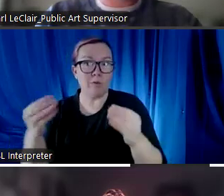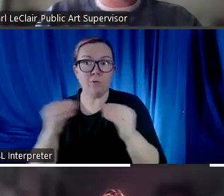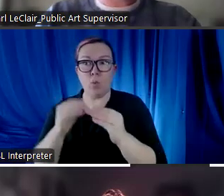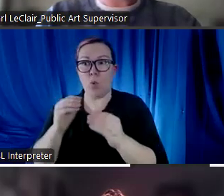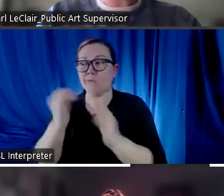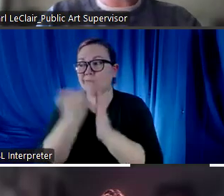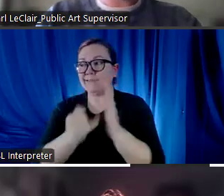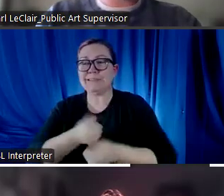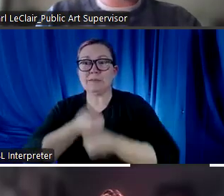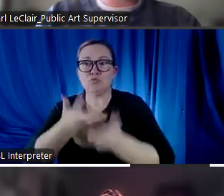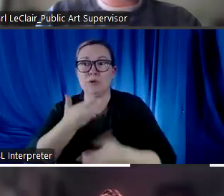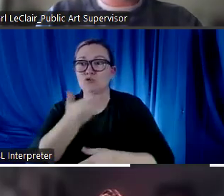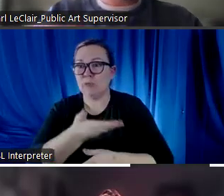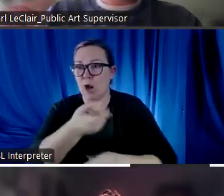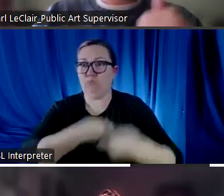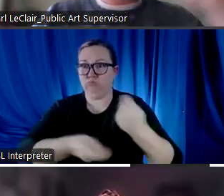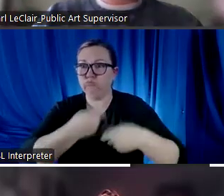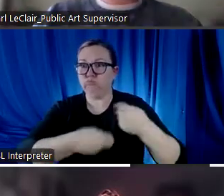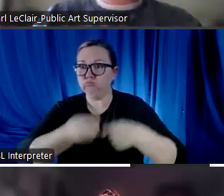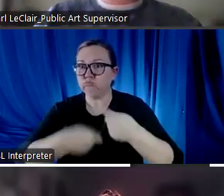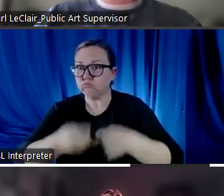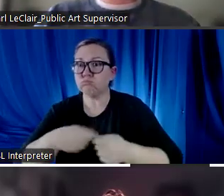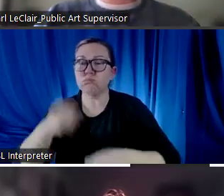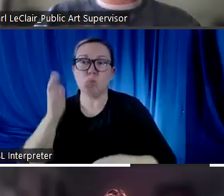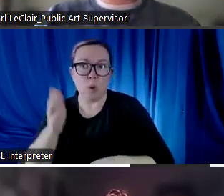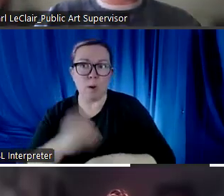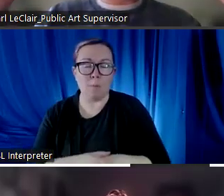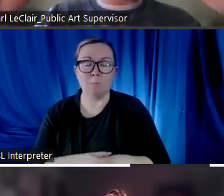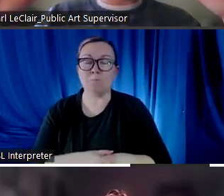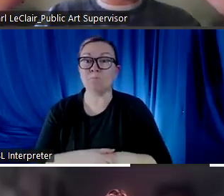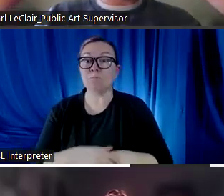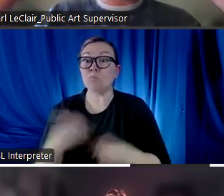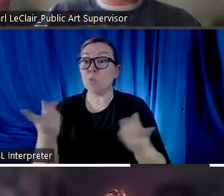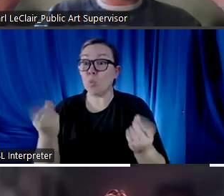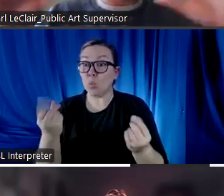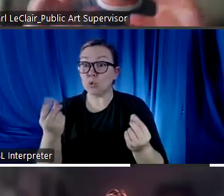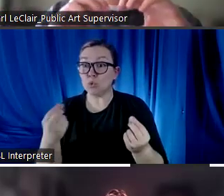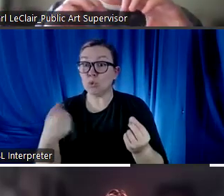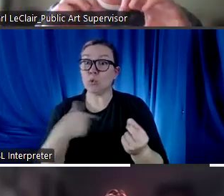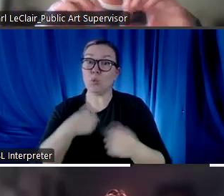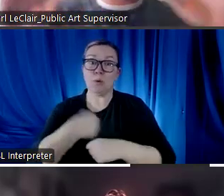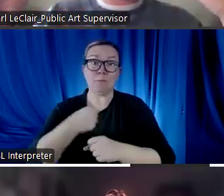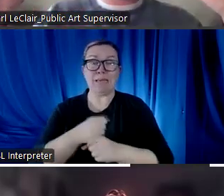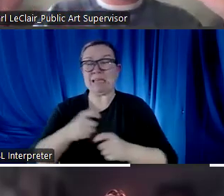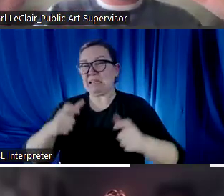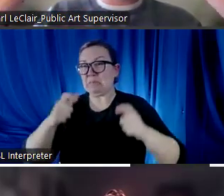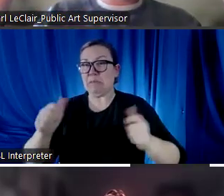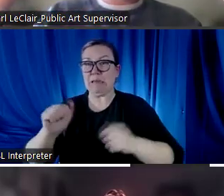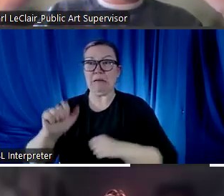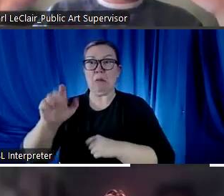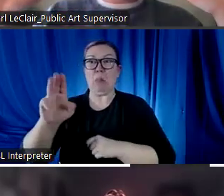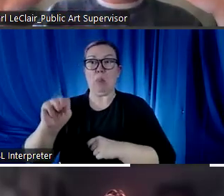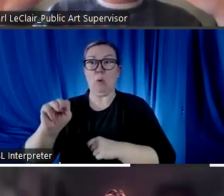space. And to do that, we're actually fabricating a very large aluminum square tube